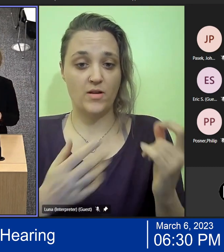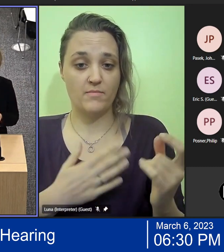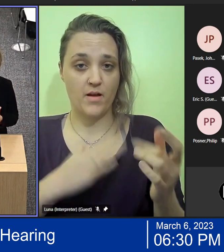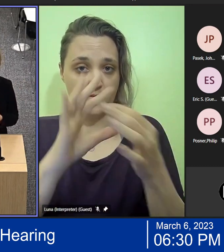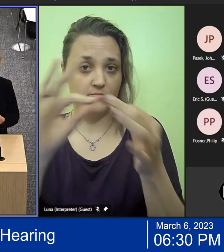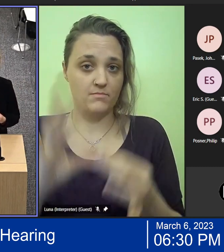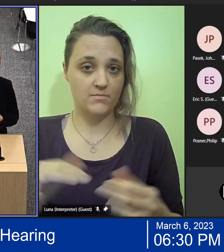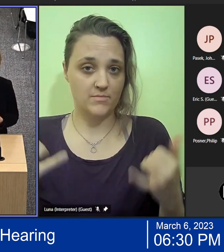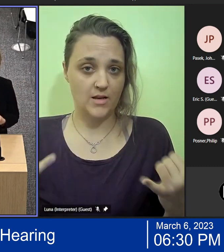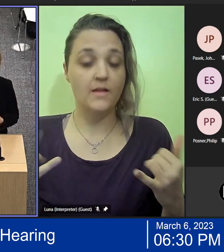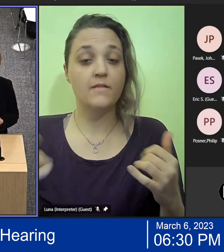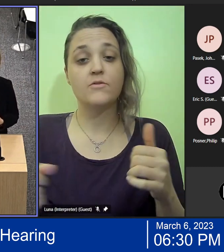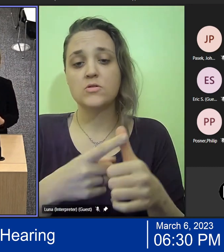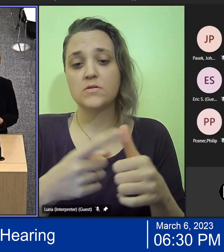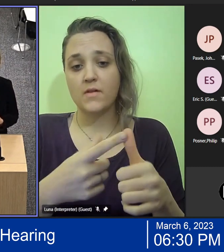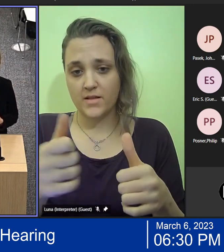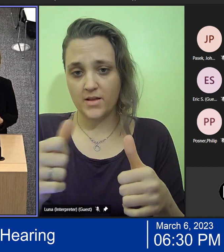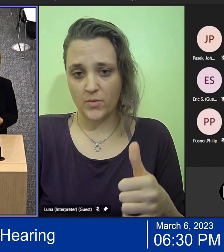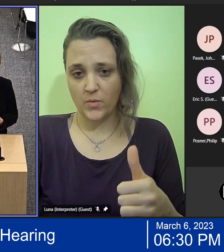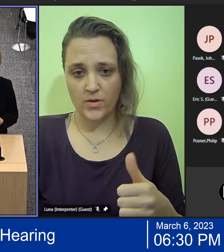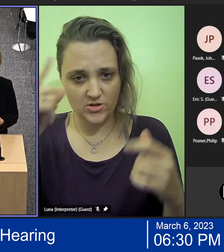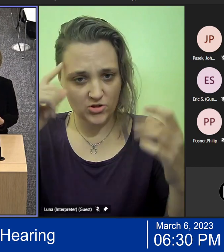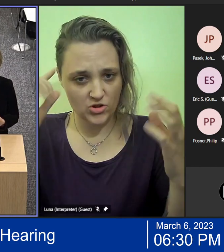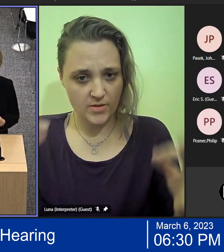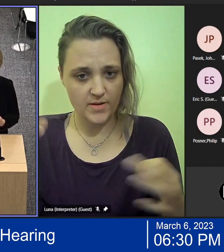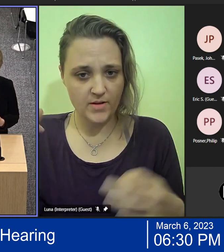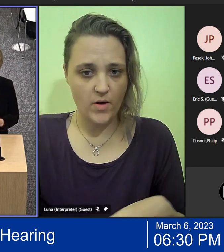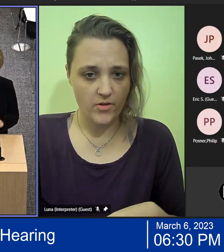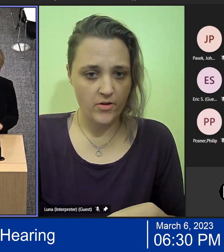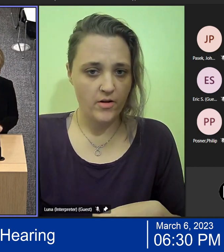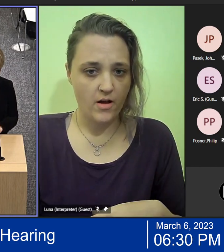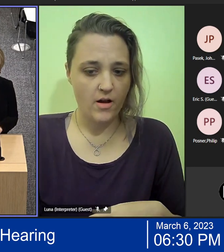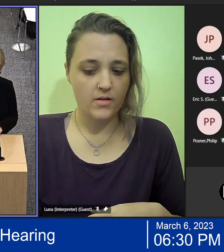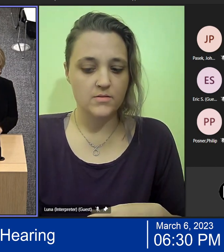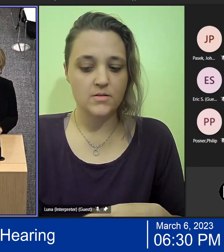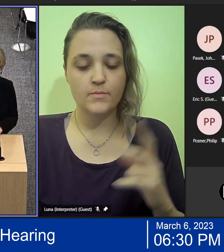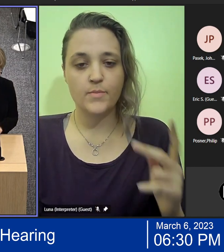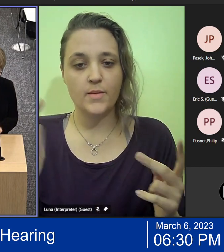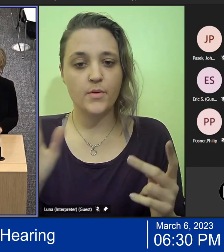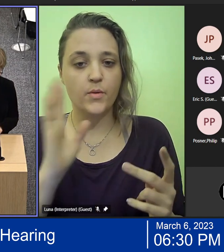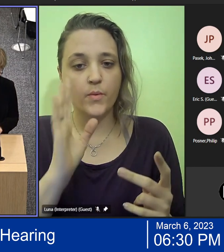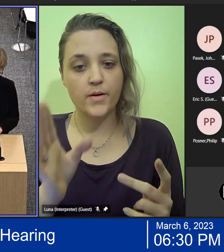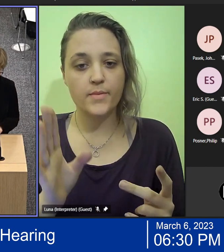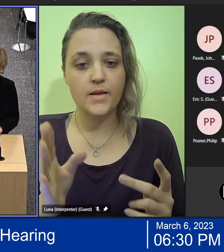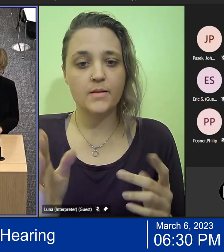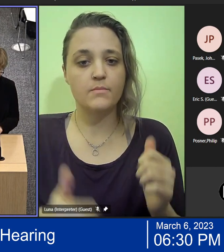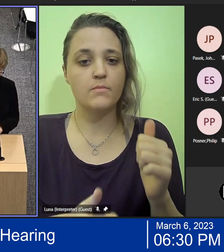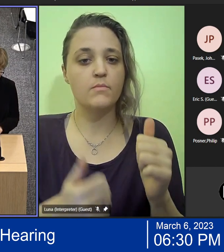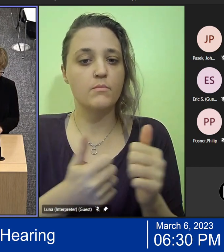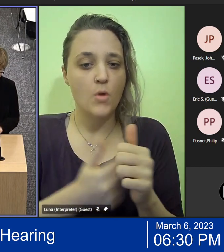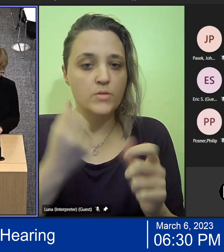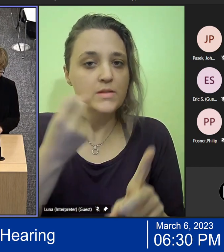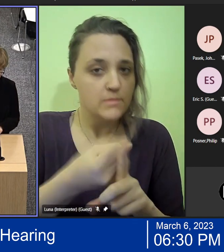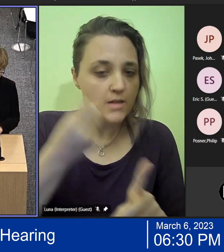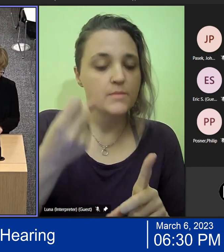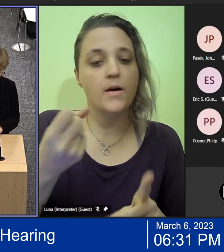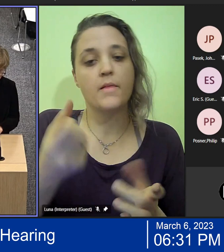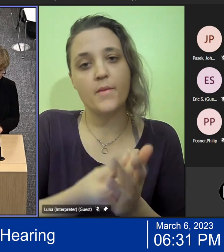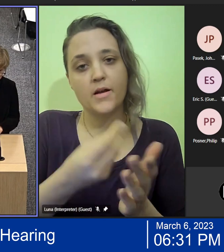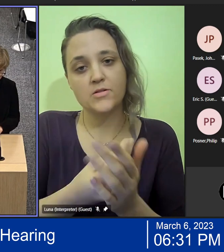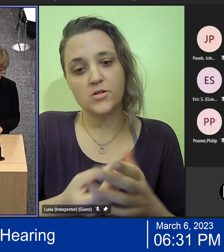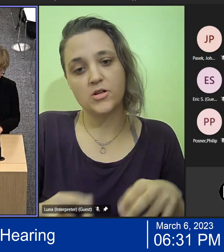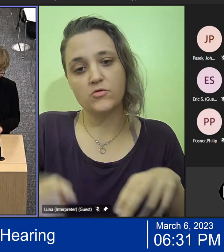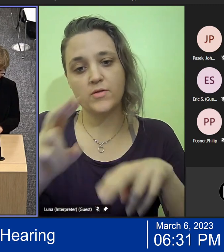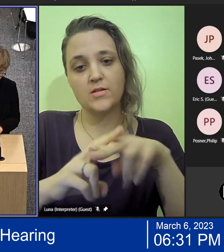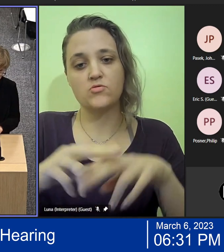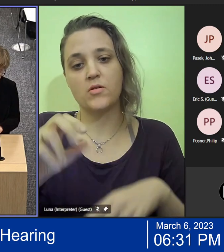a number of things. So I've changed around what I'm going to say today. First of all, has anyone even determined whether or not the people are going to be most